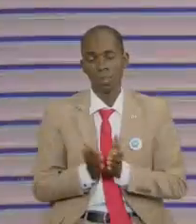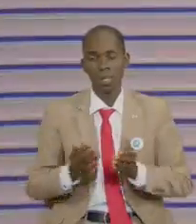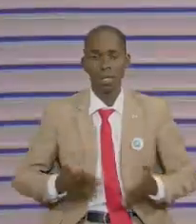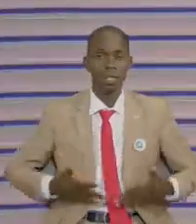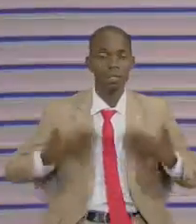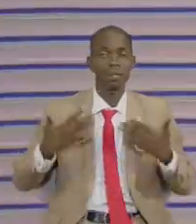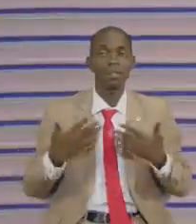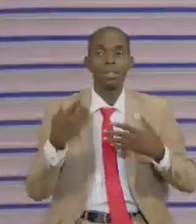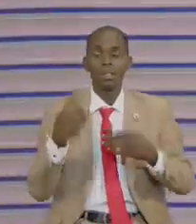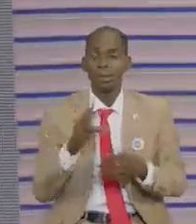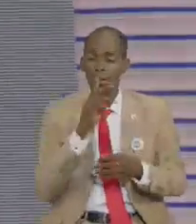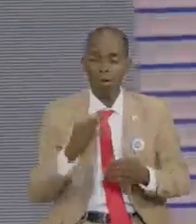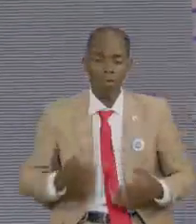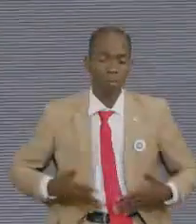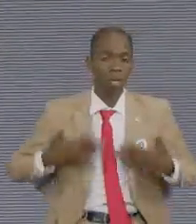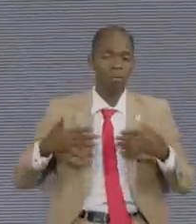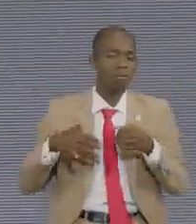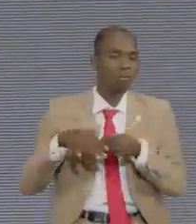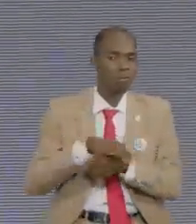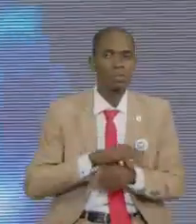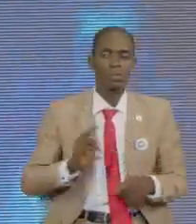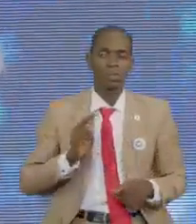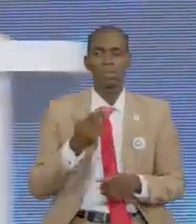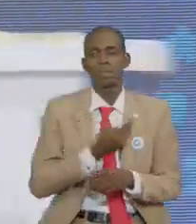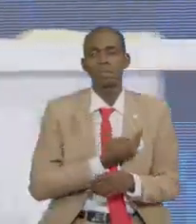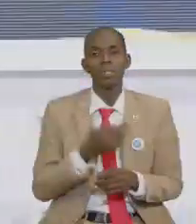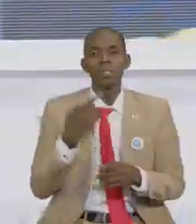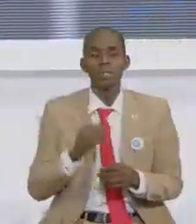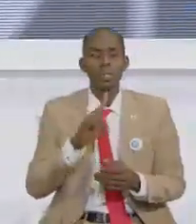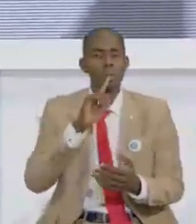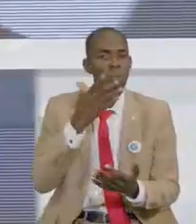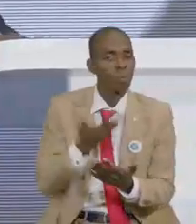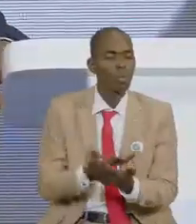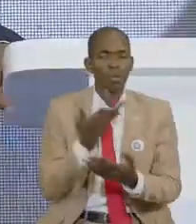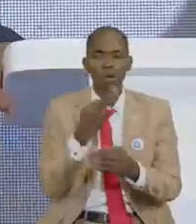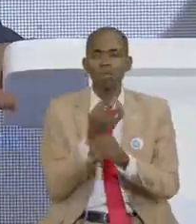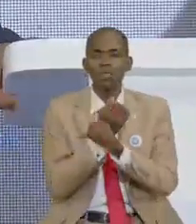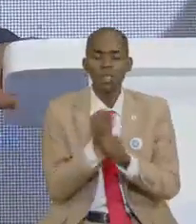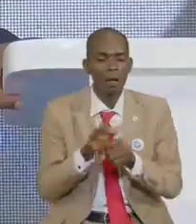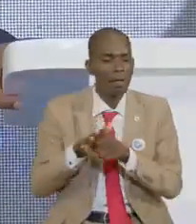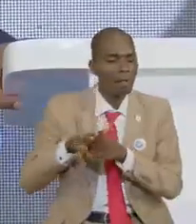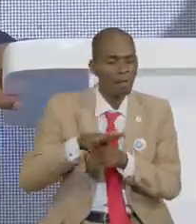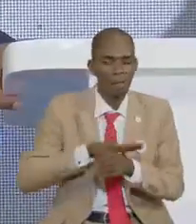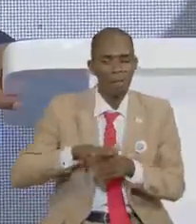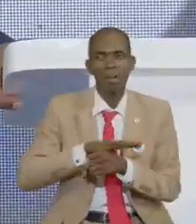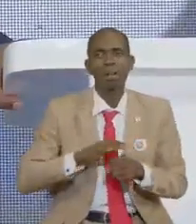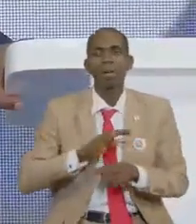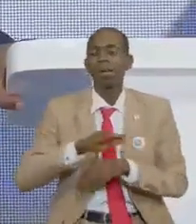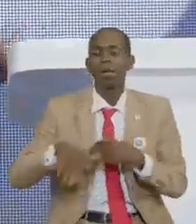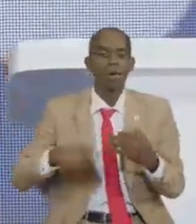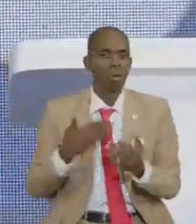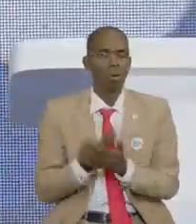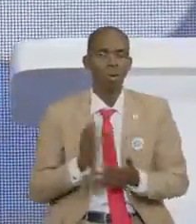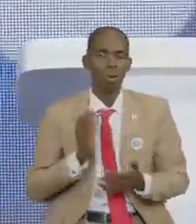bottle. The salvation, the evidence of the salvation, fills the whole life.